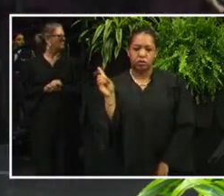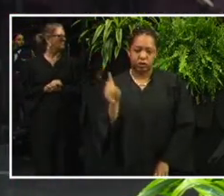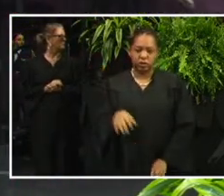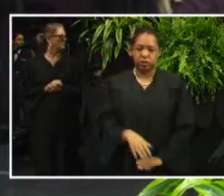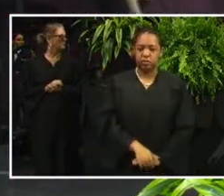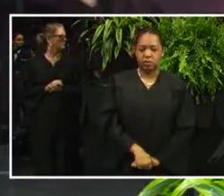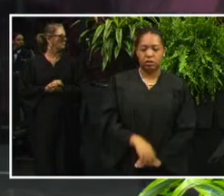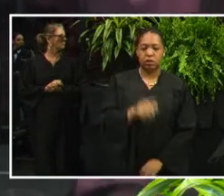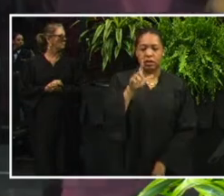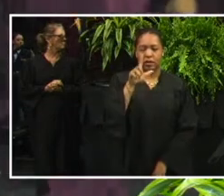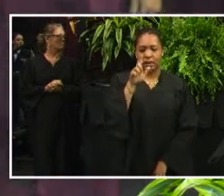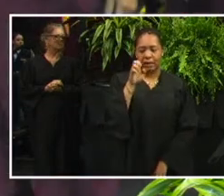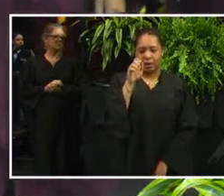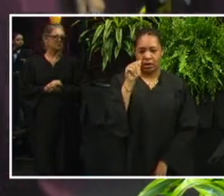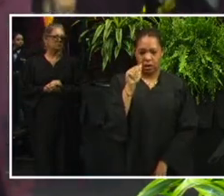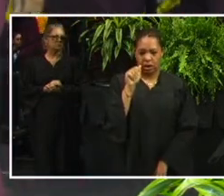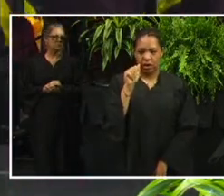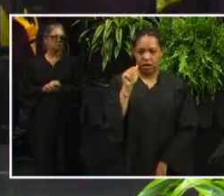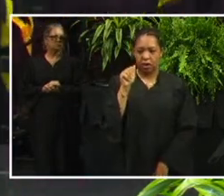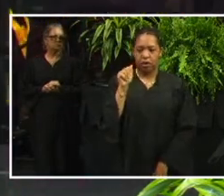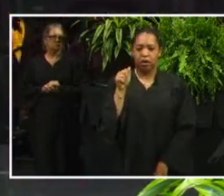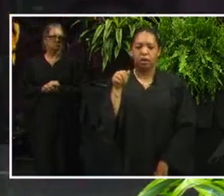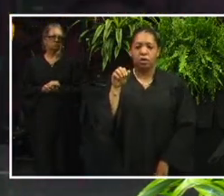Leah Shanice Rosario.